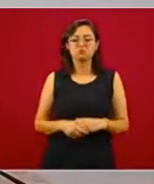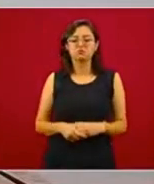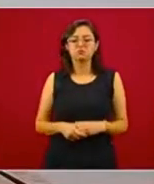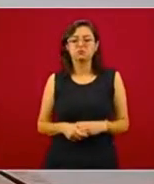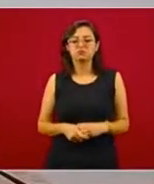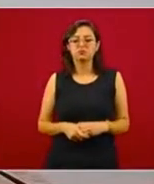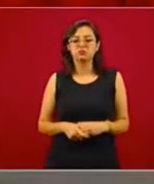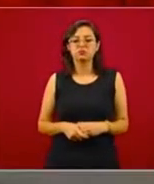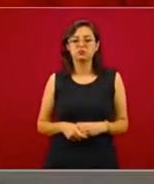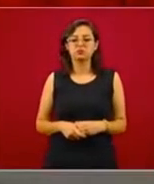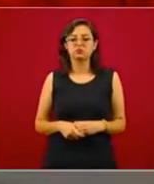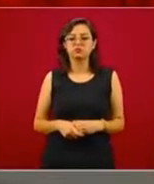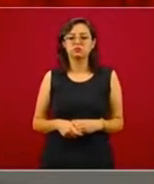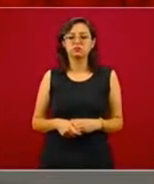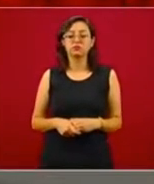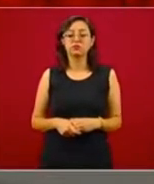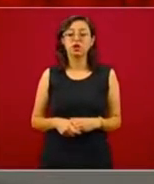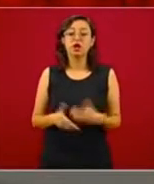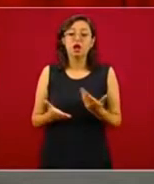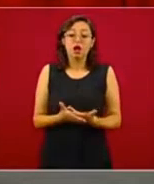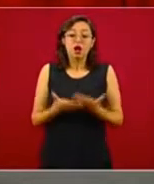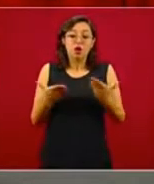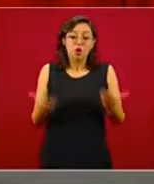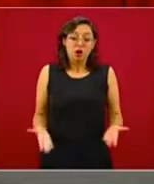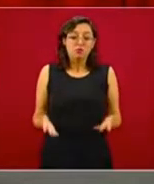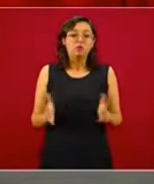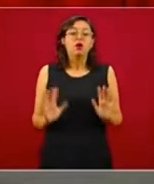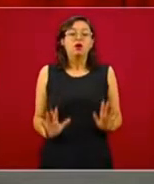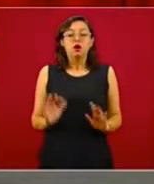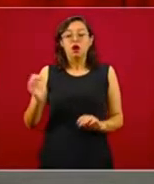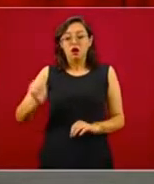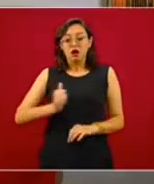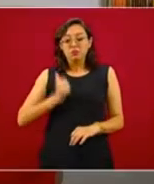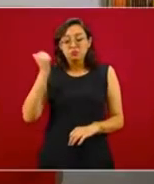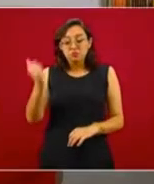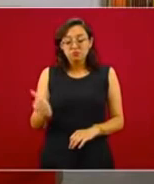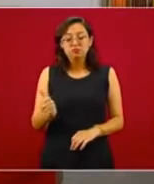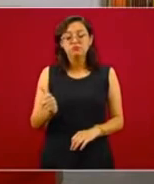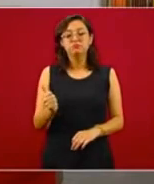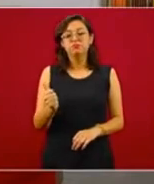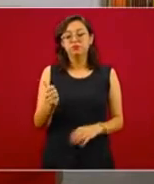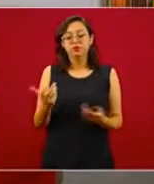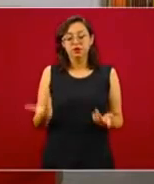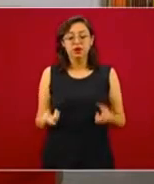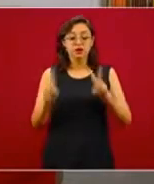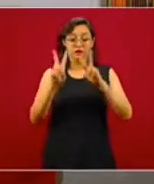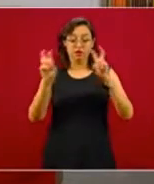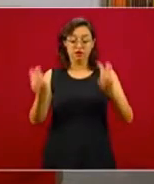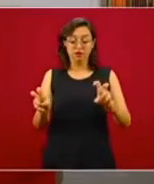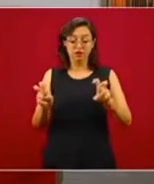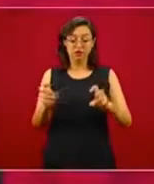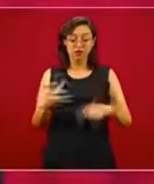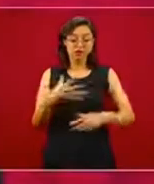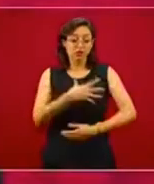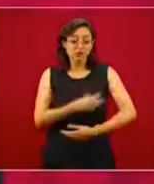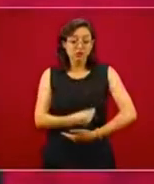that this virus SARS-CoV-2 is not going to be provoking any infections through